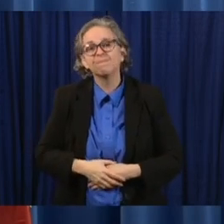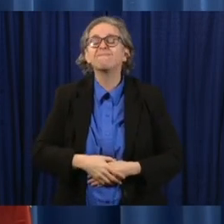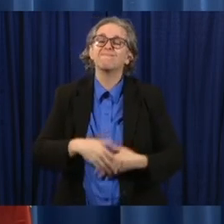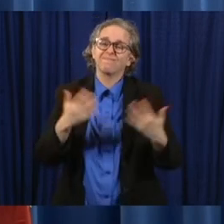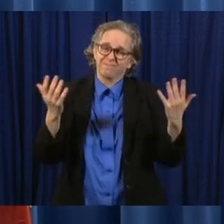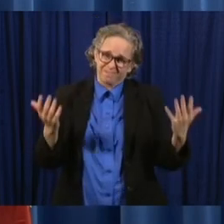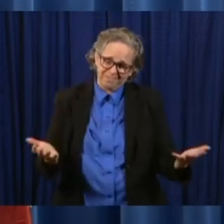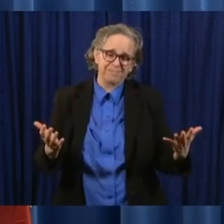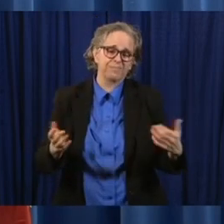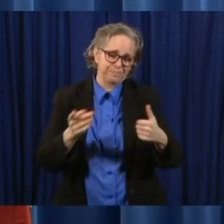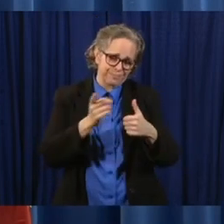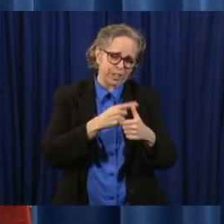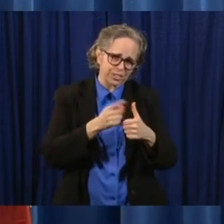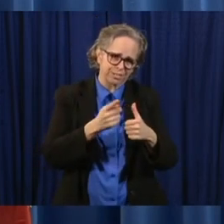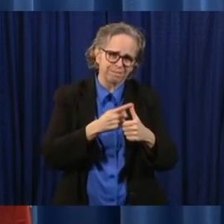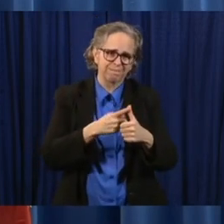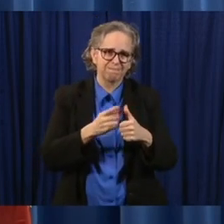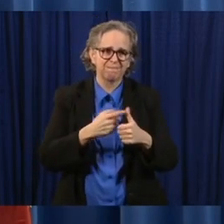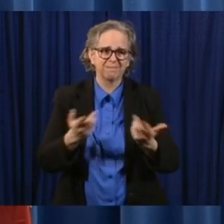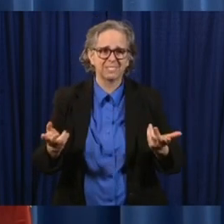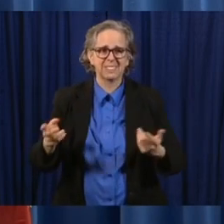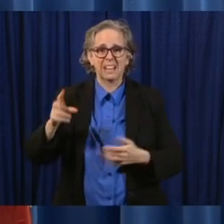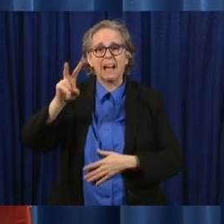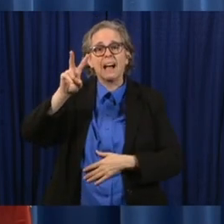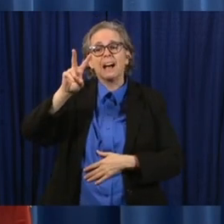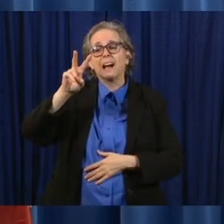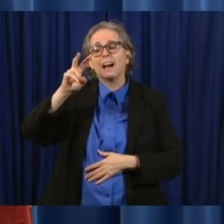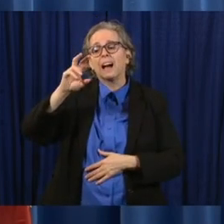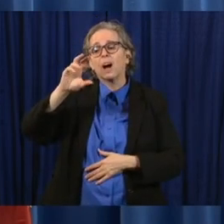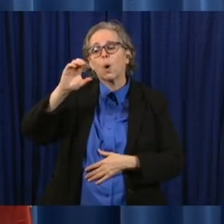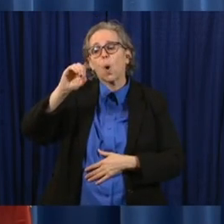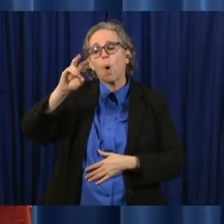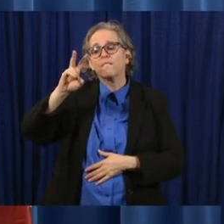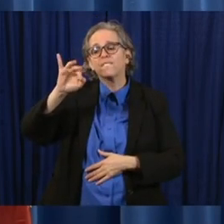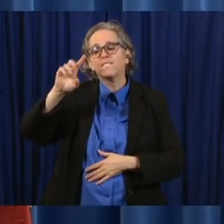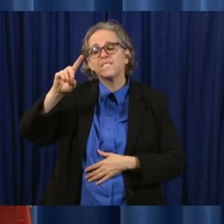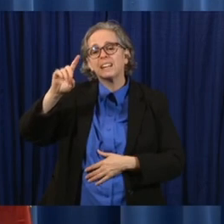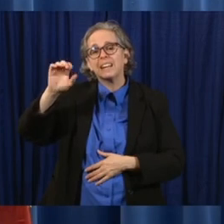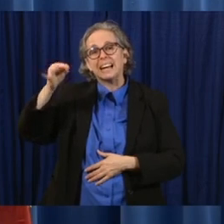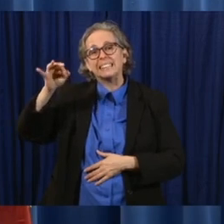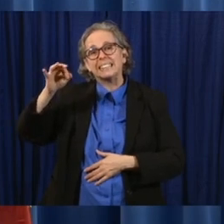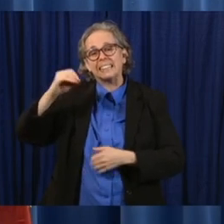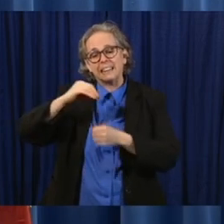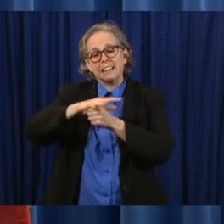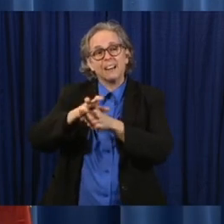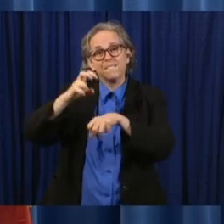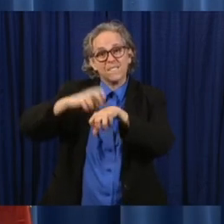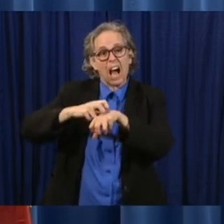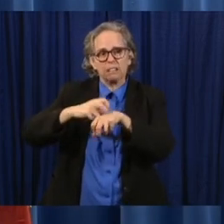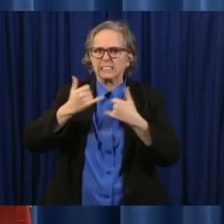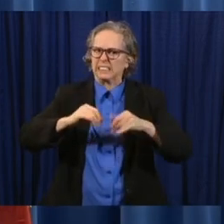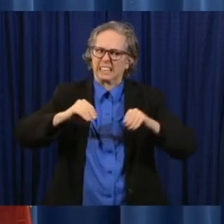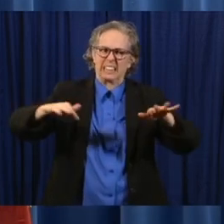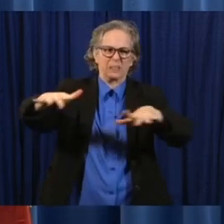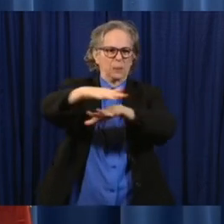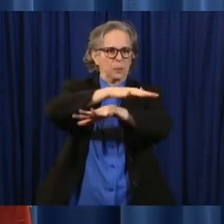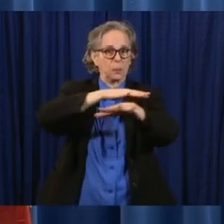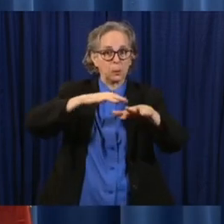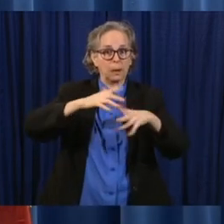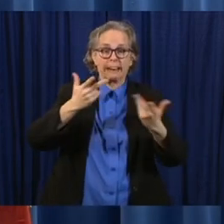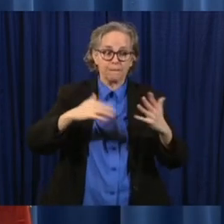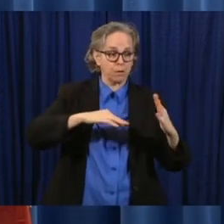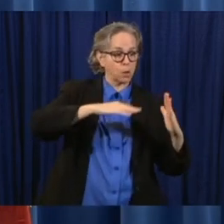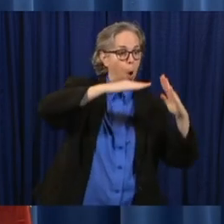the virus continues. We have flattened the curve, but it remains